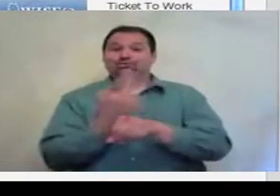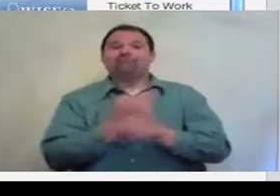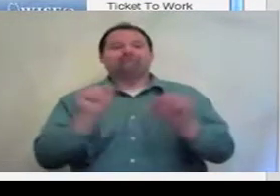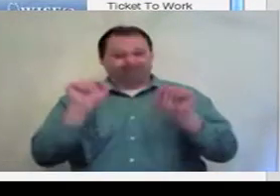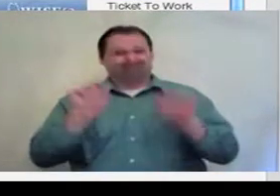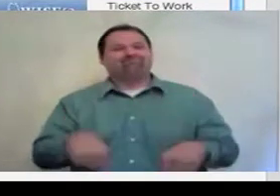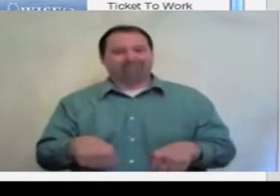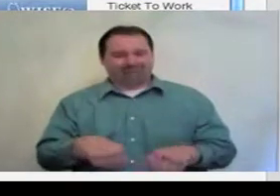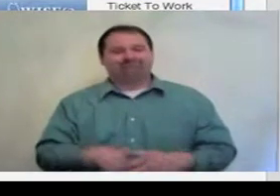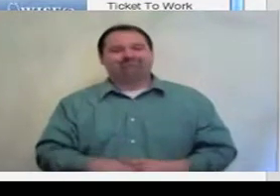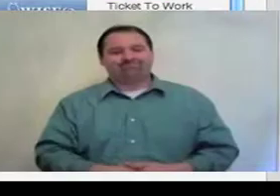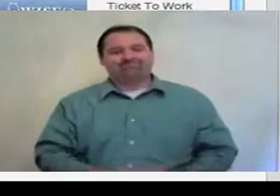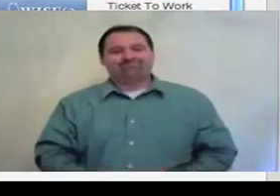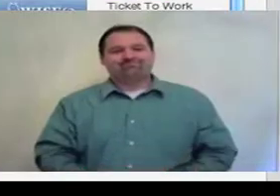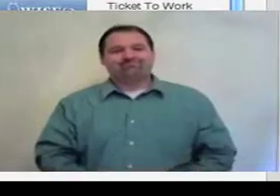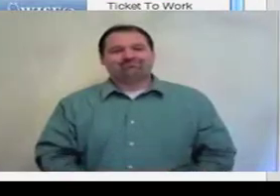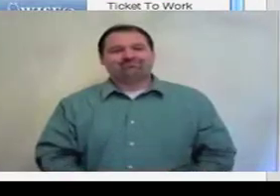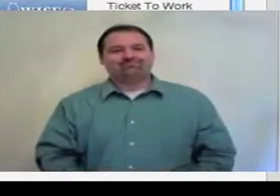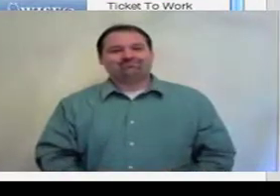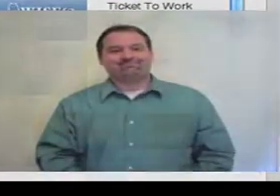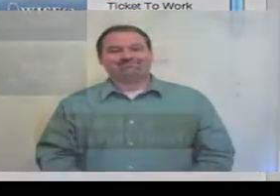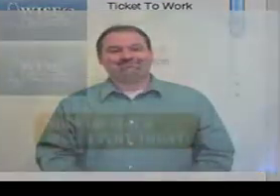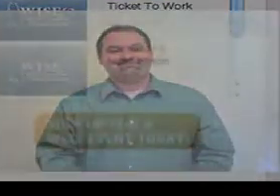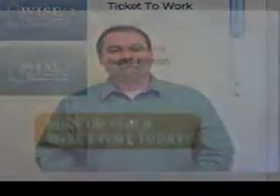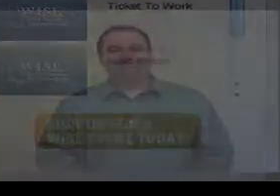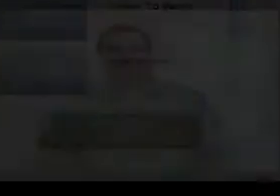presented to you are available.